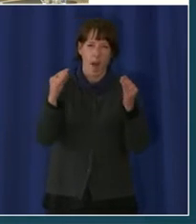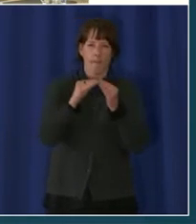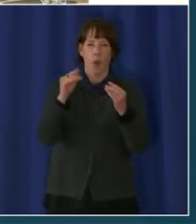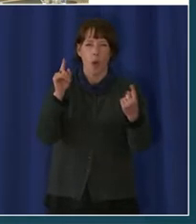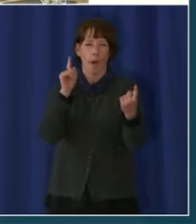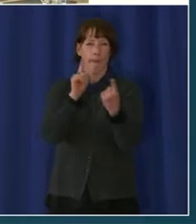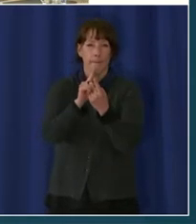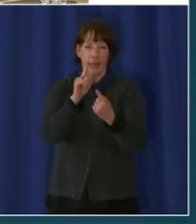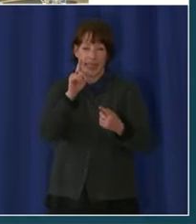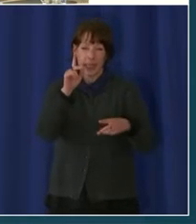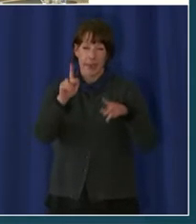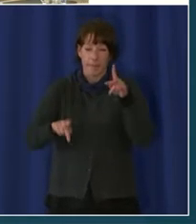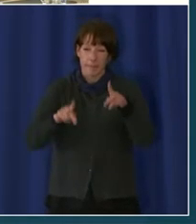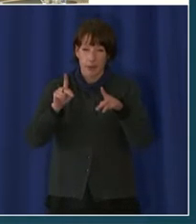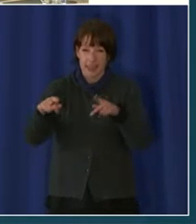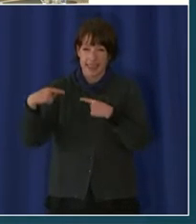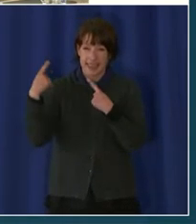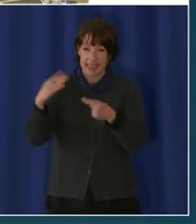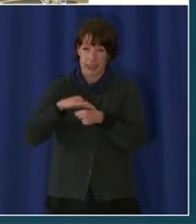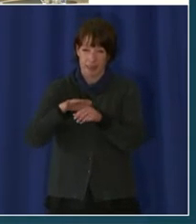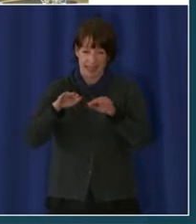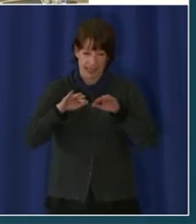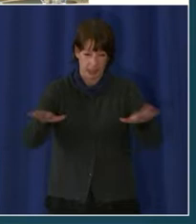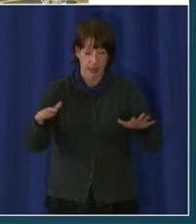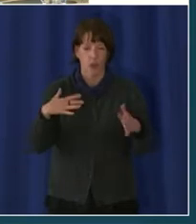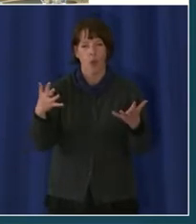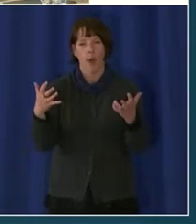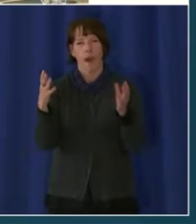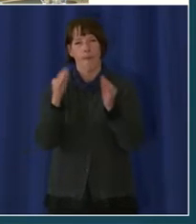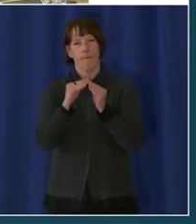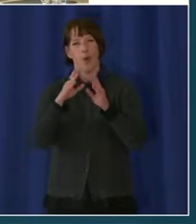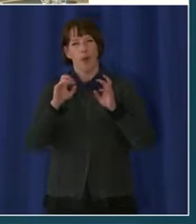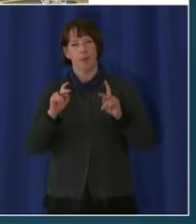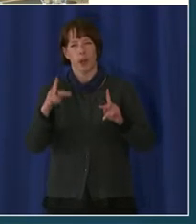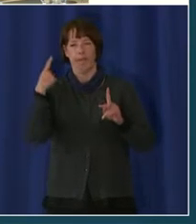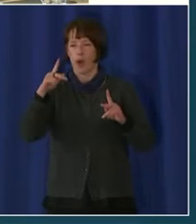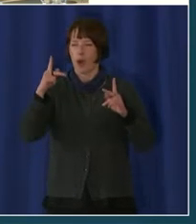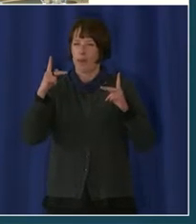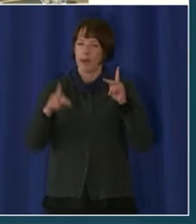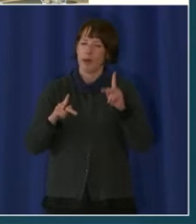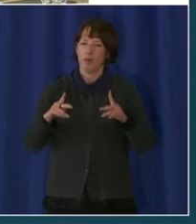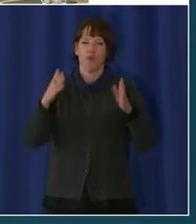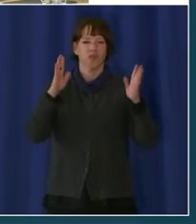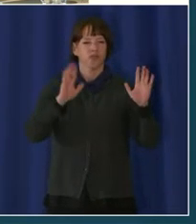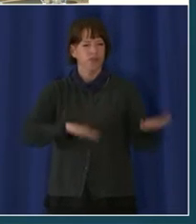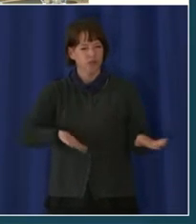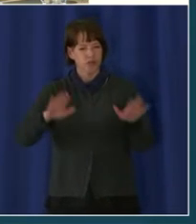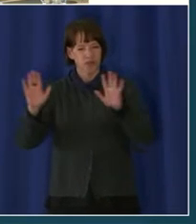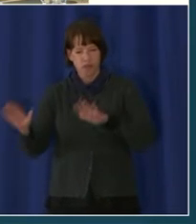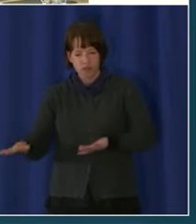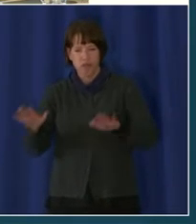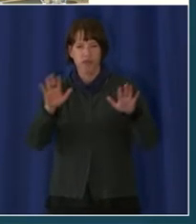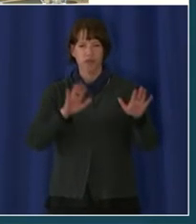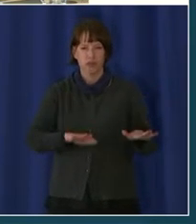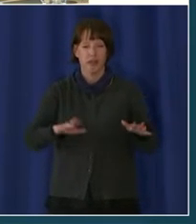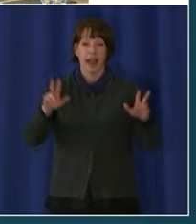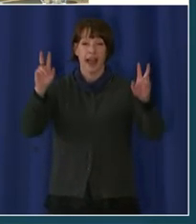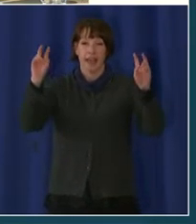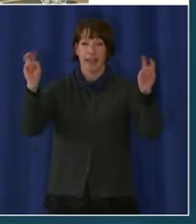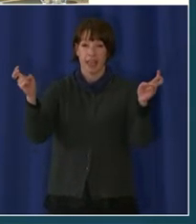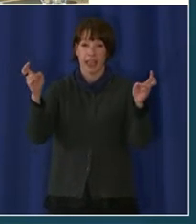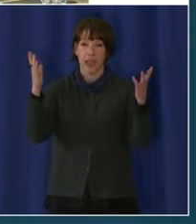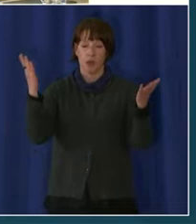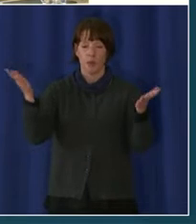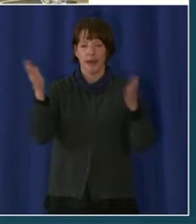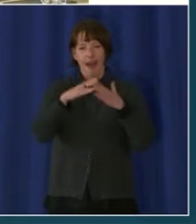meeting in person since the pandemic, we just wanted to give the students an opportunity to let their hair down. The theme is going to be house